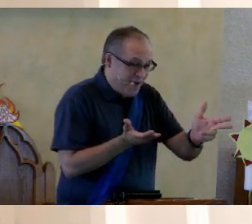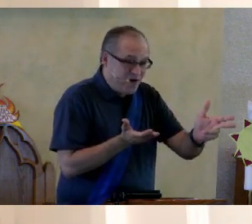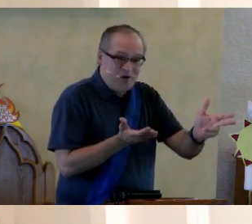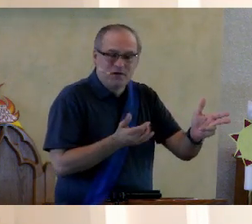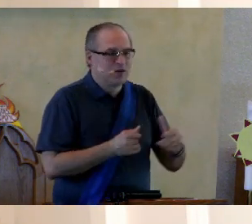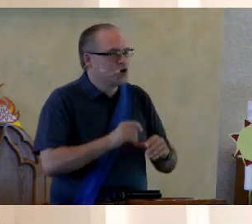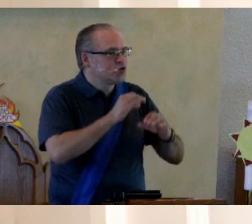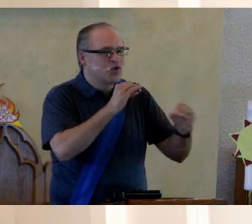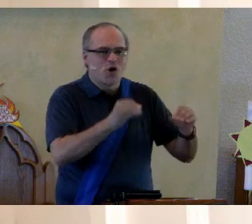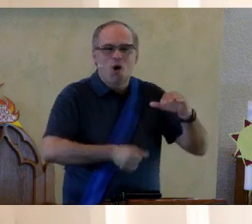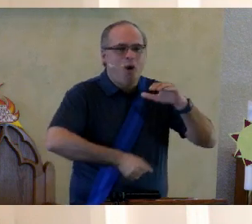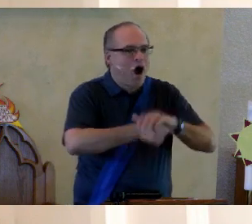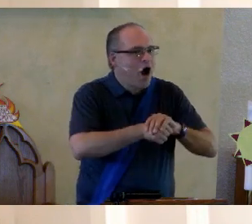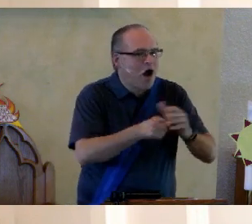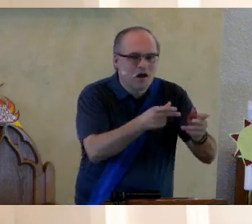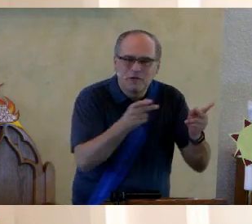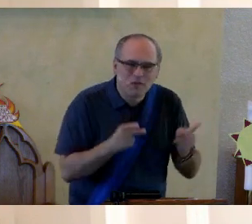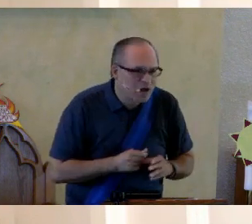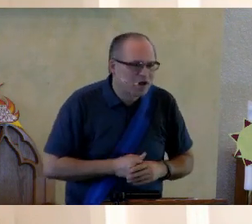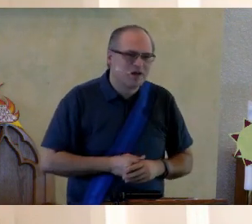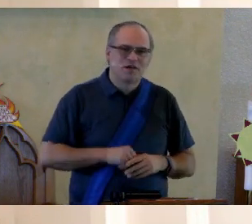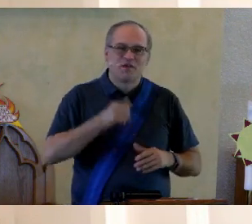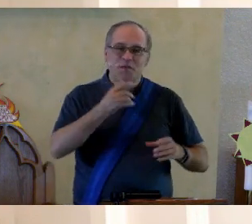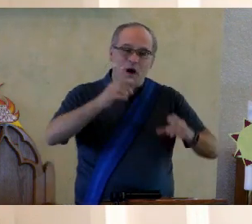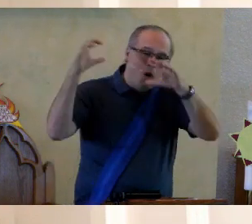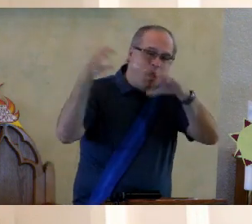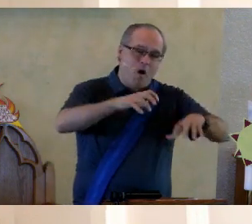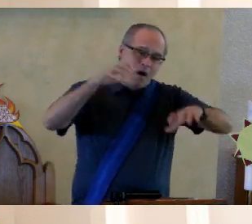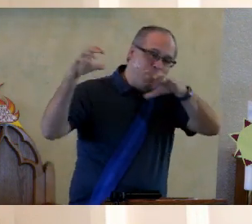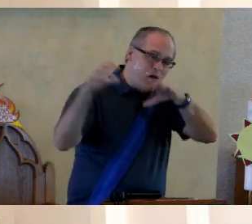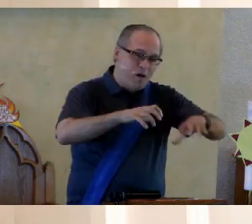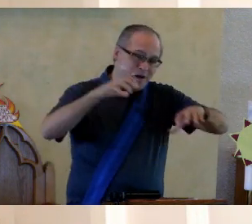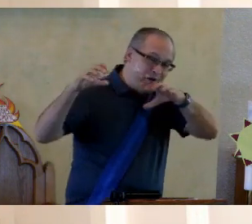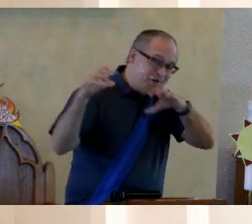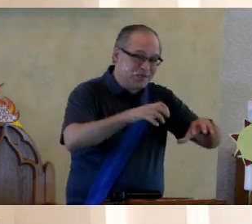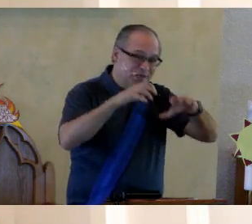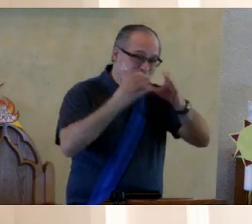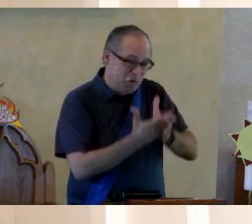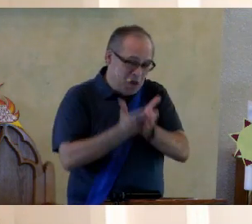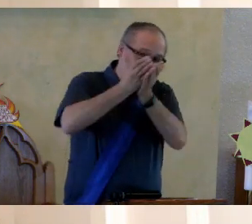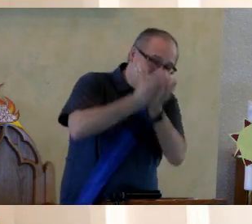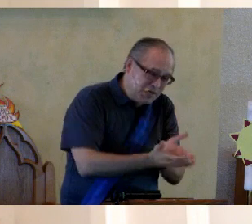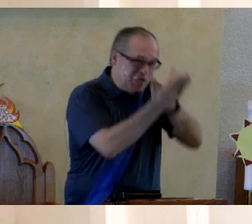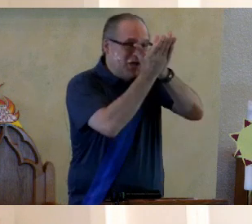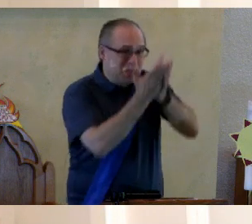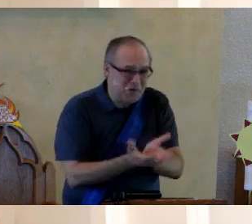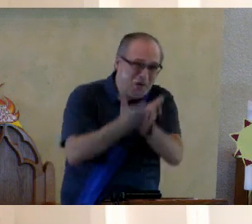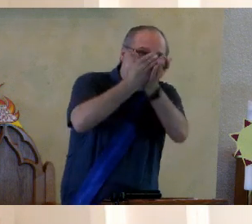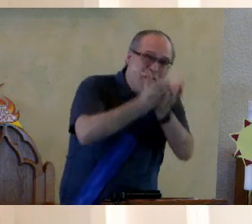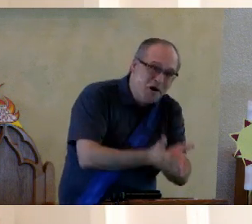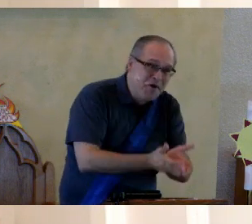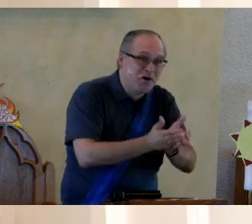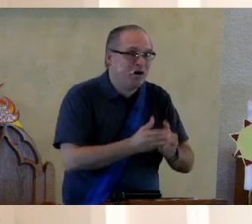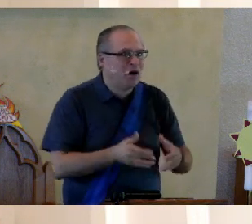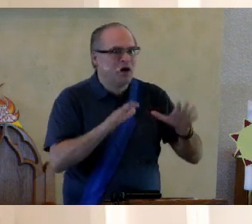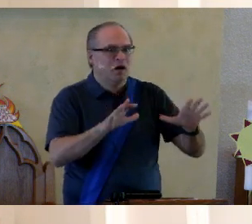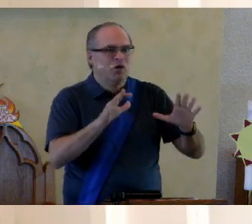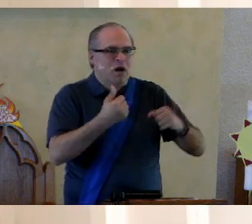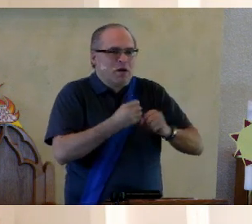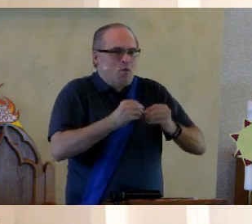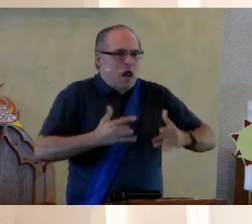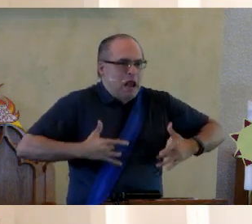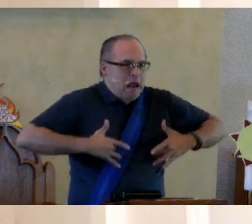that threatened to break up and sink the ship. Fearing for their lives, the sailors flung all their cargo overboard to make the ship lighter